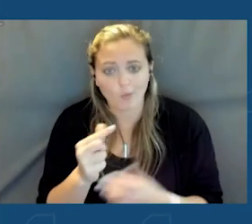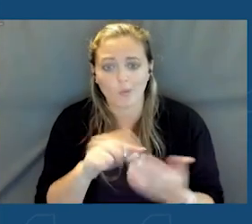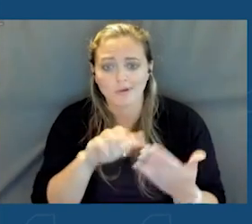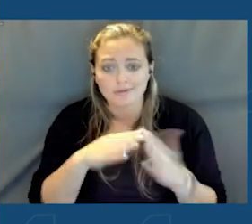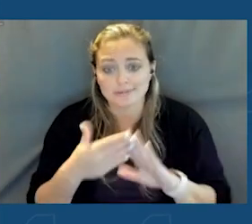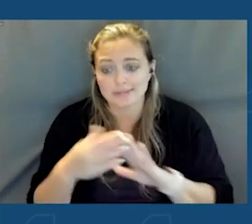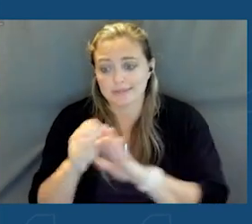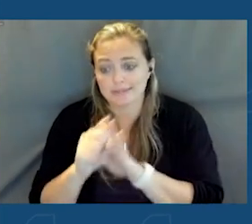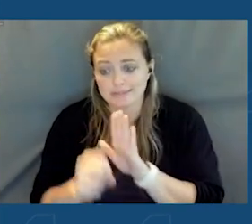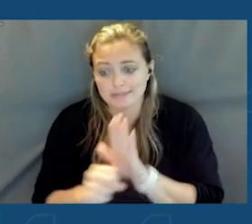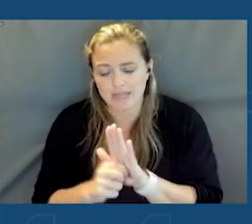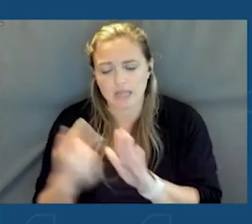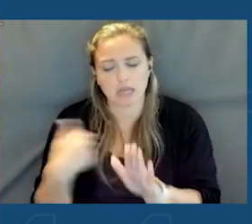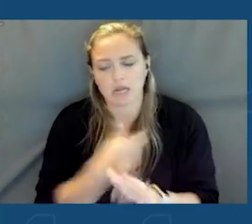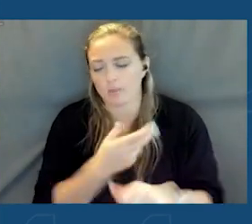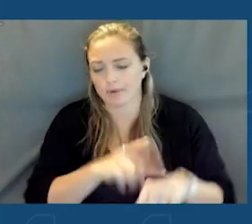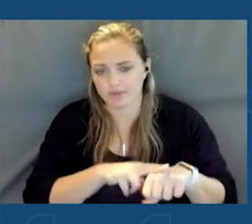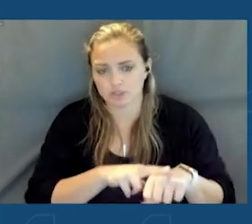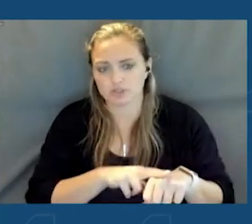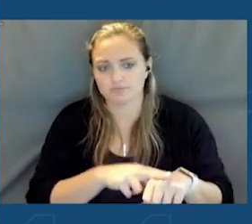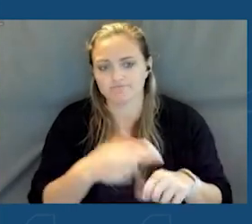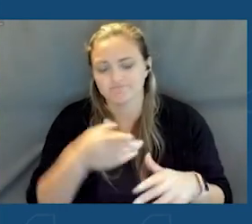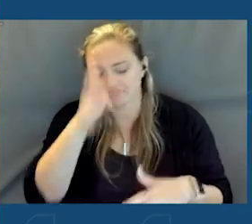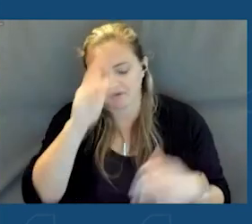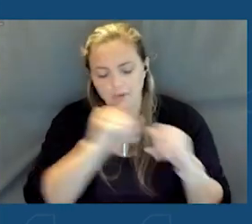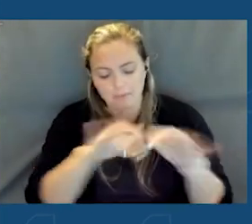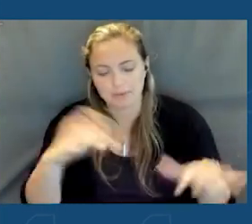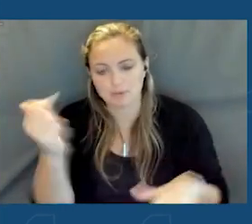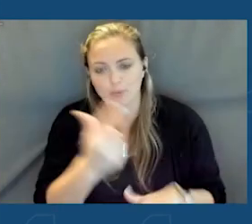and indeed our nation. God bless you all.